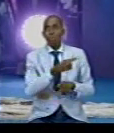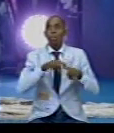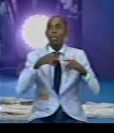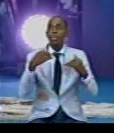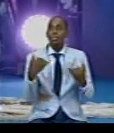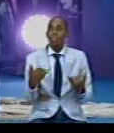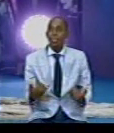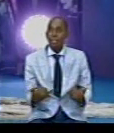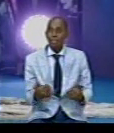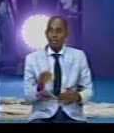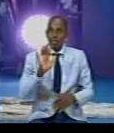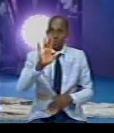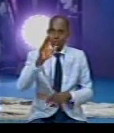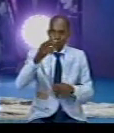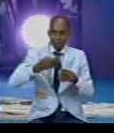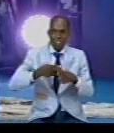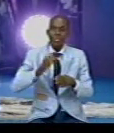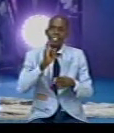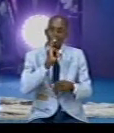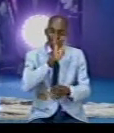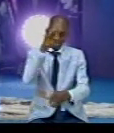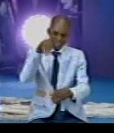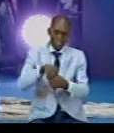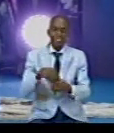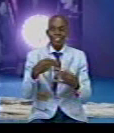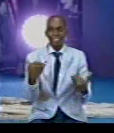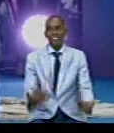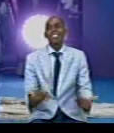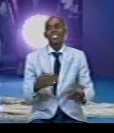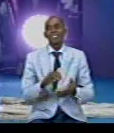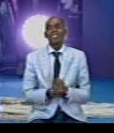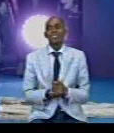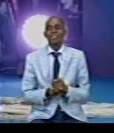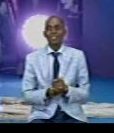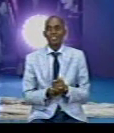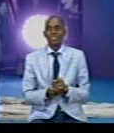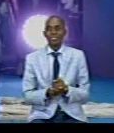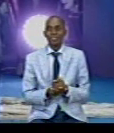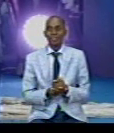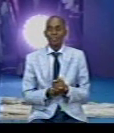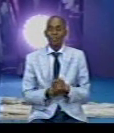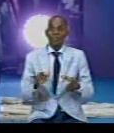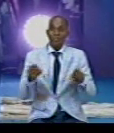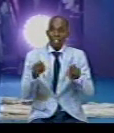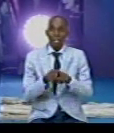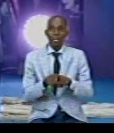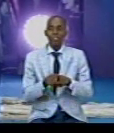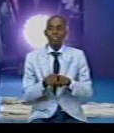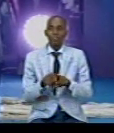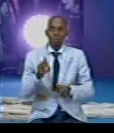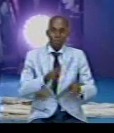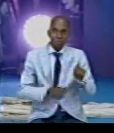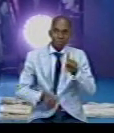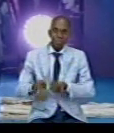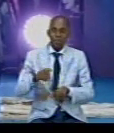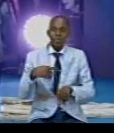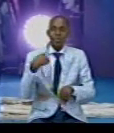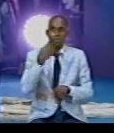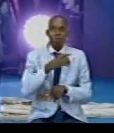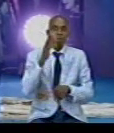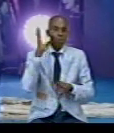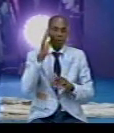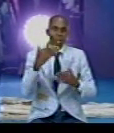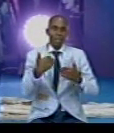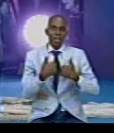your name is included tonight. As those who are going to have